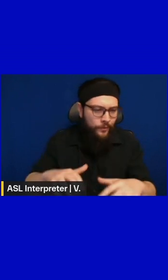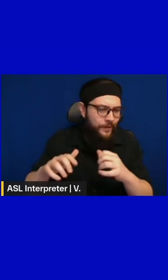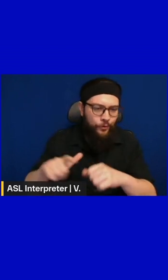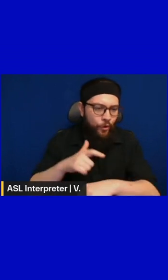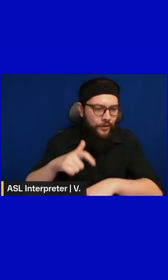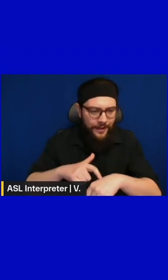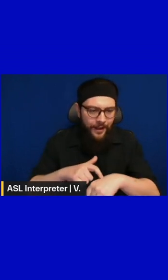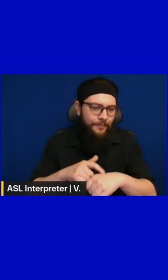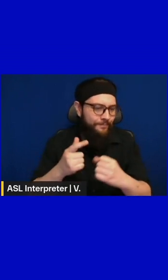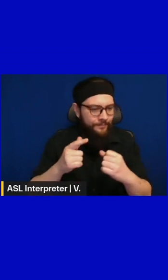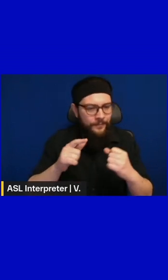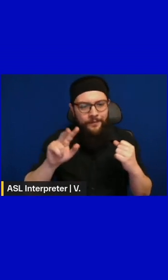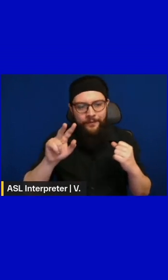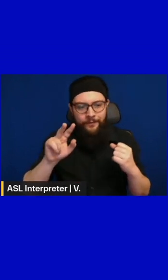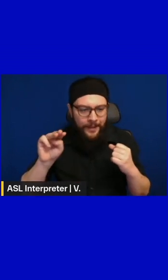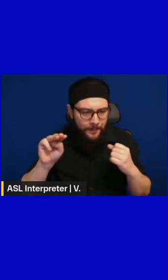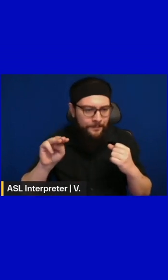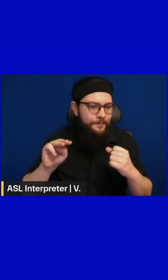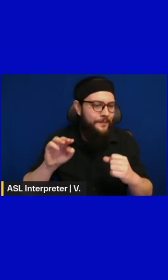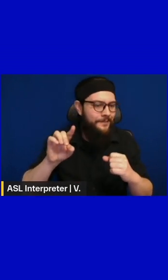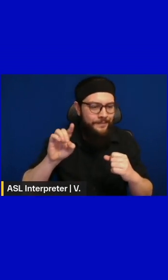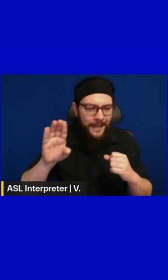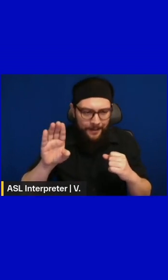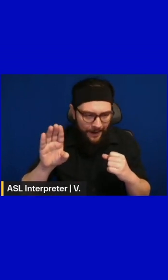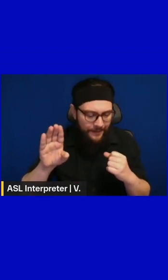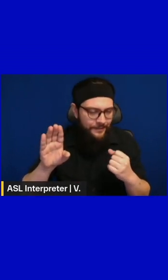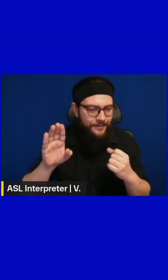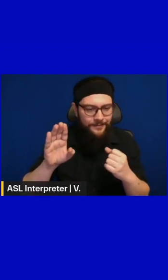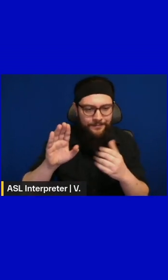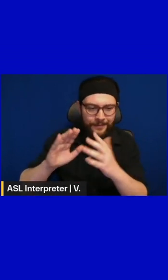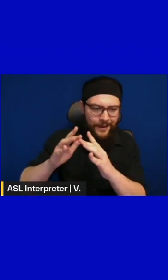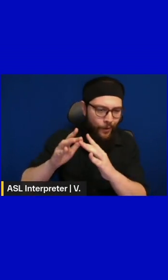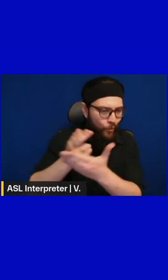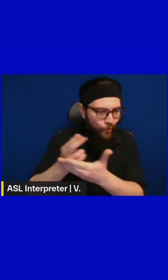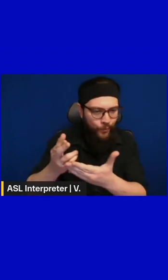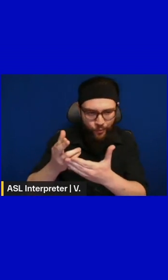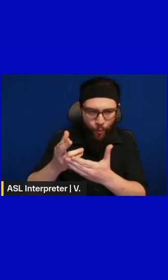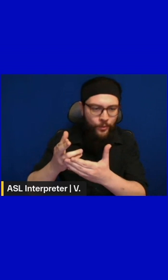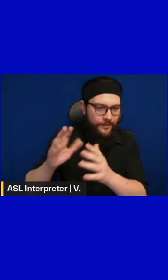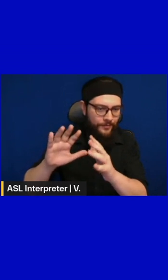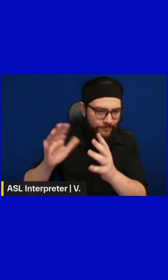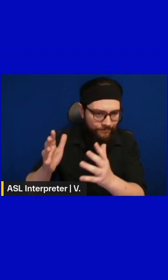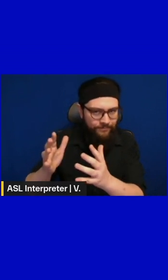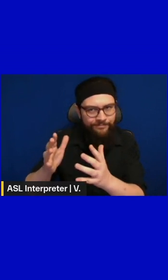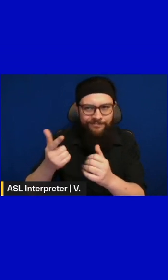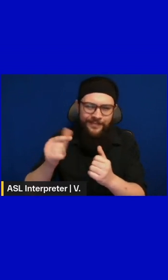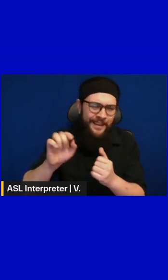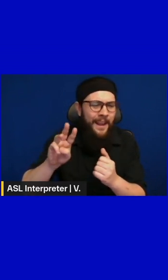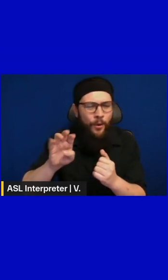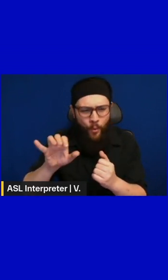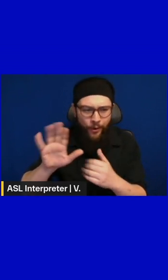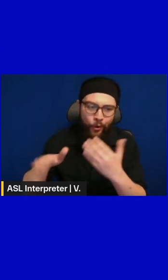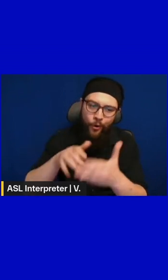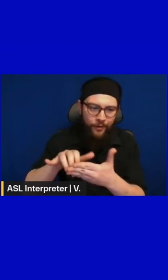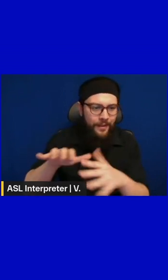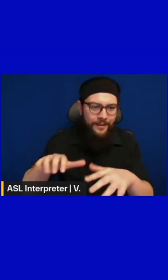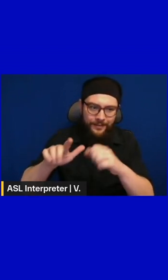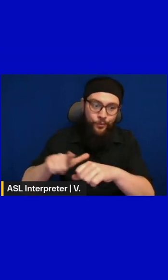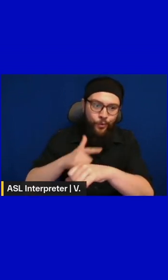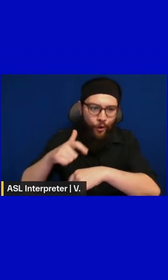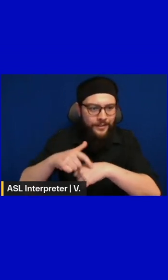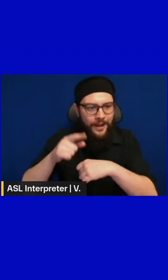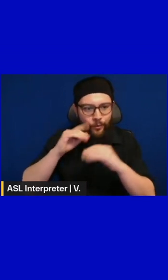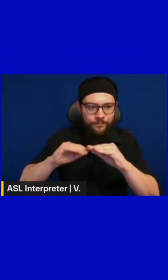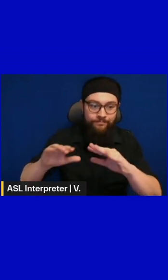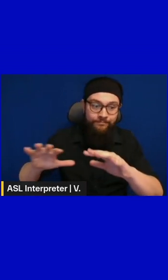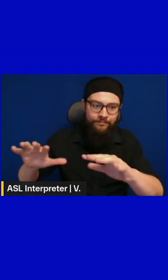virtual machines, databases, other network resources, gateways, things like that can take a long time to deploy. So we